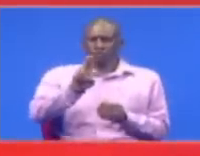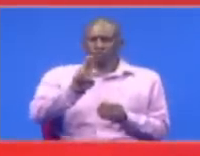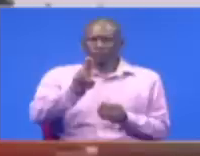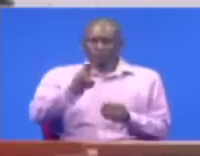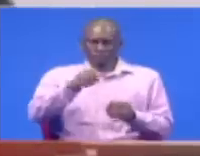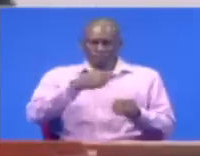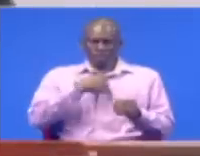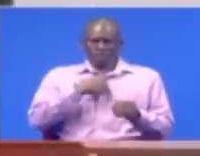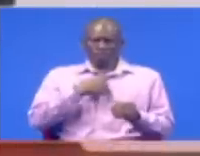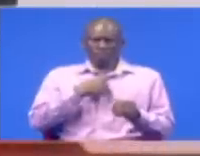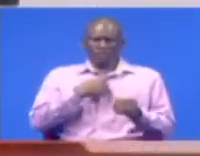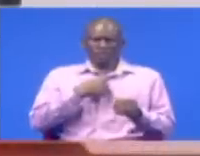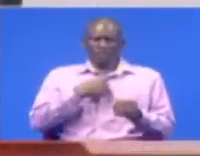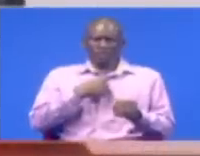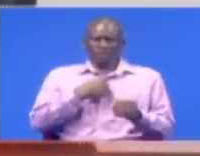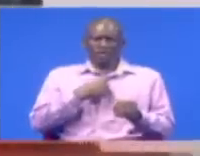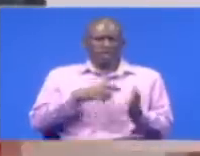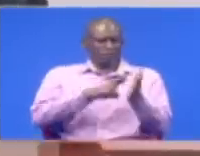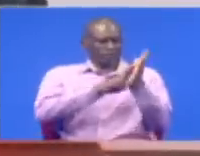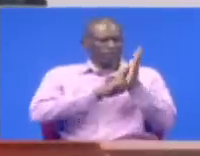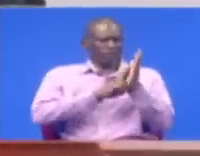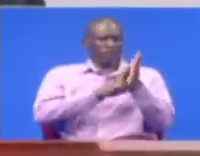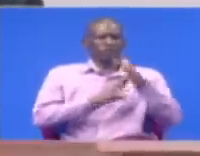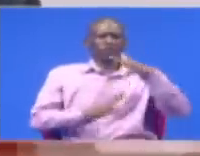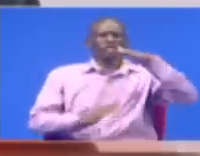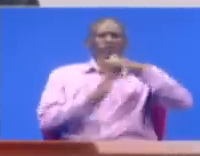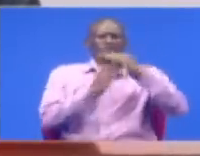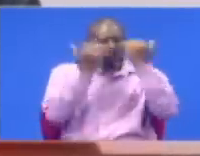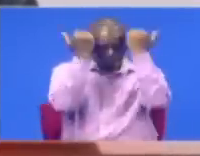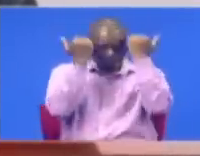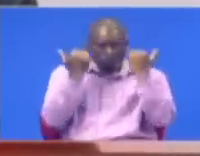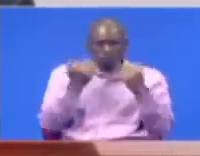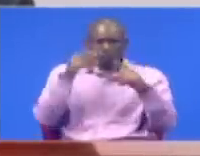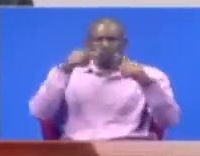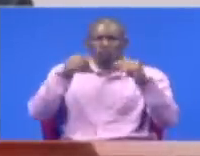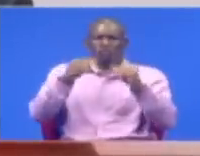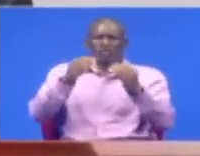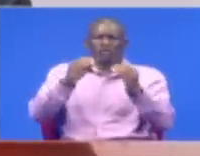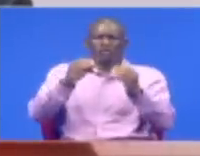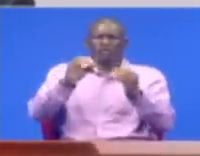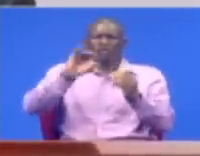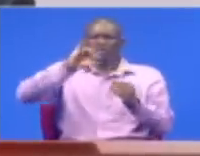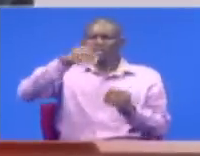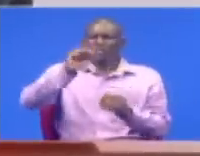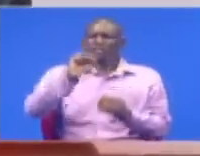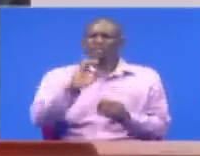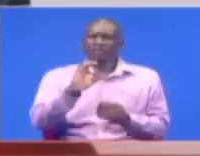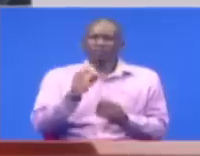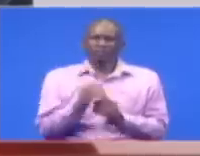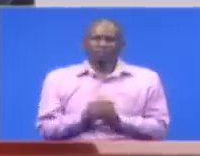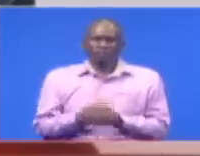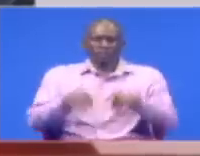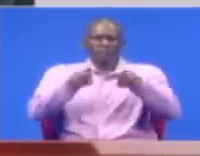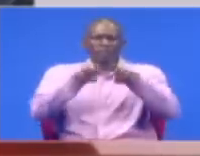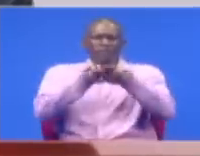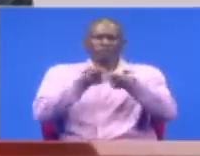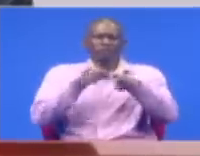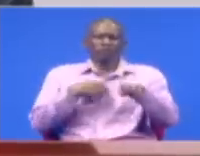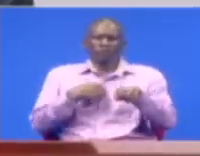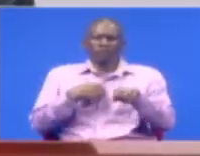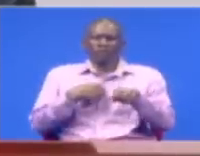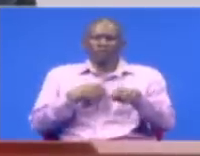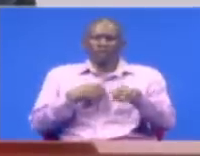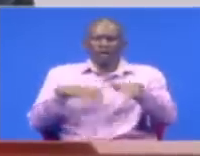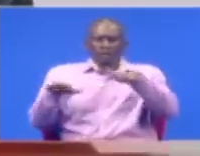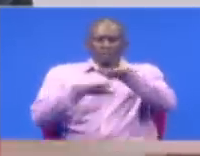I am the elected representative of the Supreme Court to the Judicial Service Commission. I'm also the